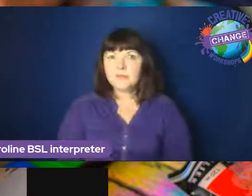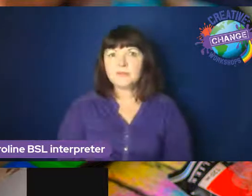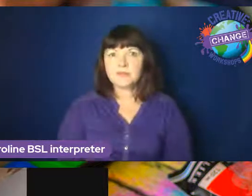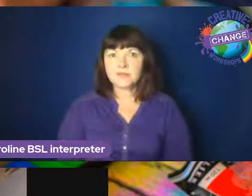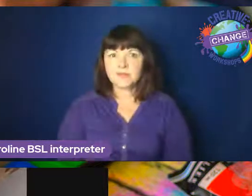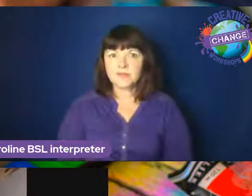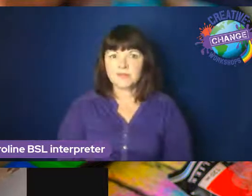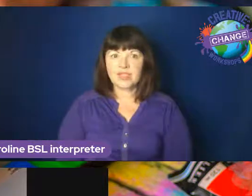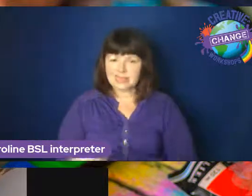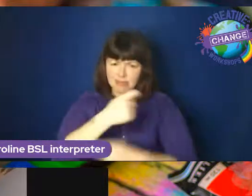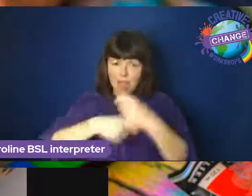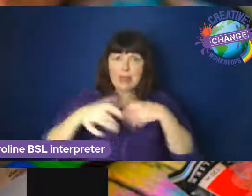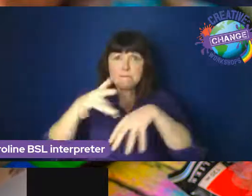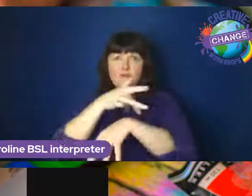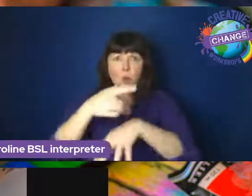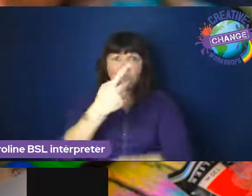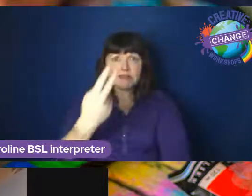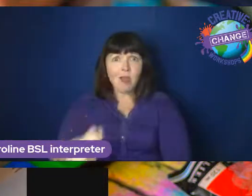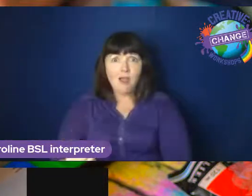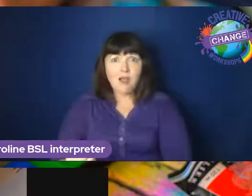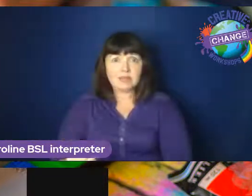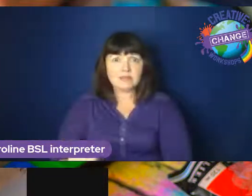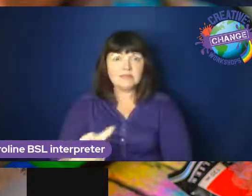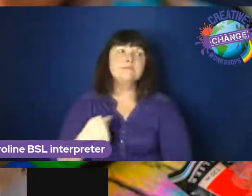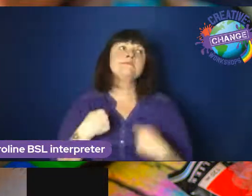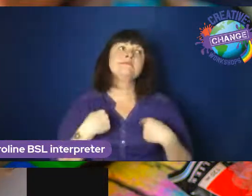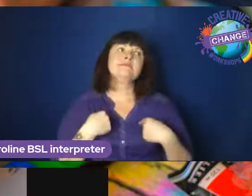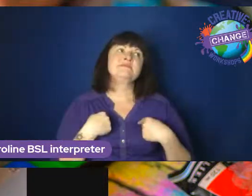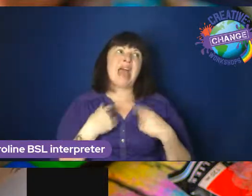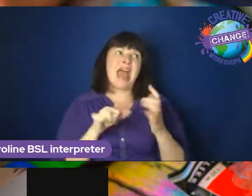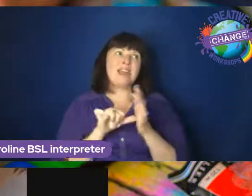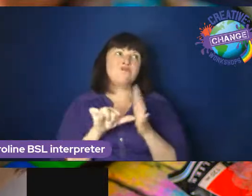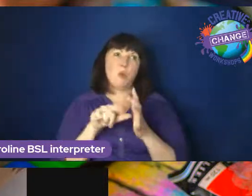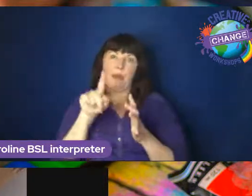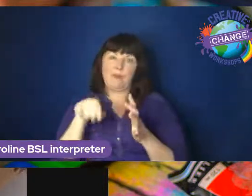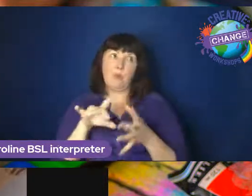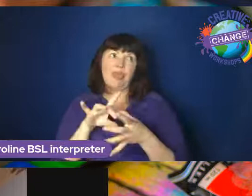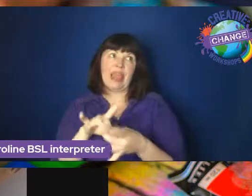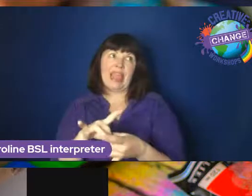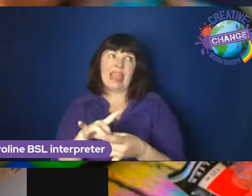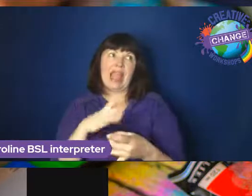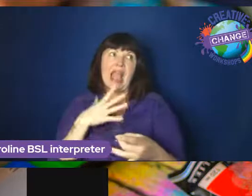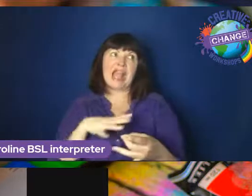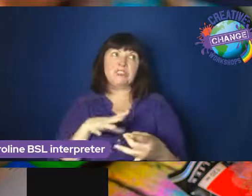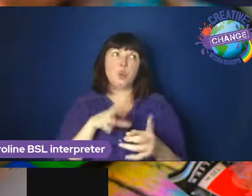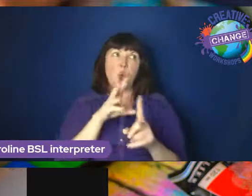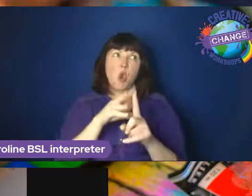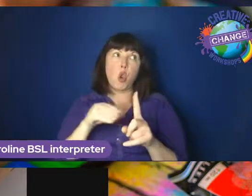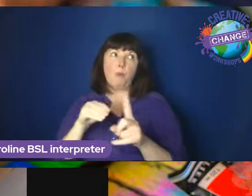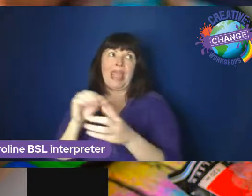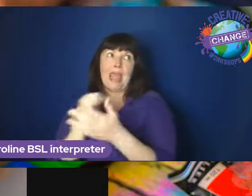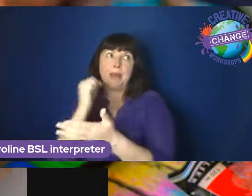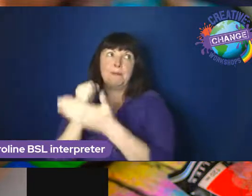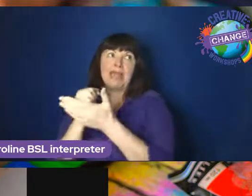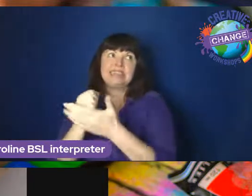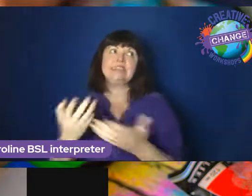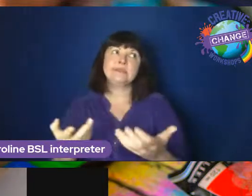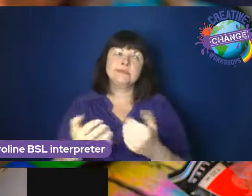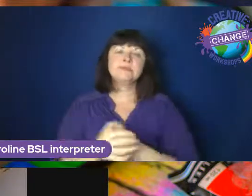This is like performance art. Yeah, I had a problem with the link. I had to copy and paste it. And as this is